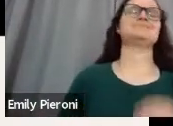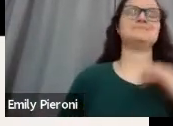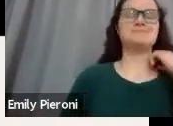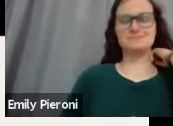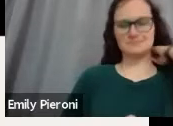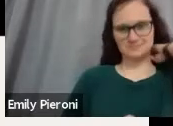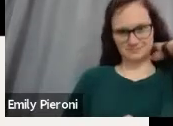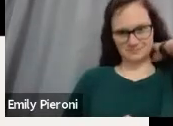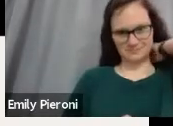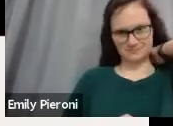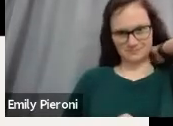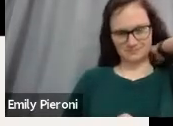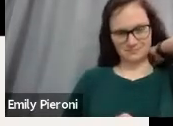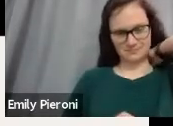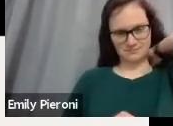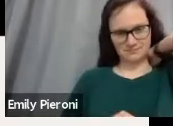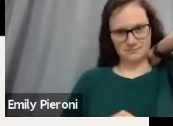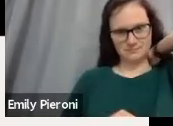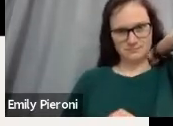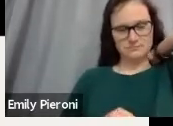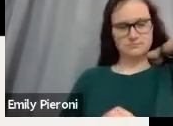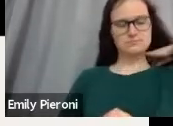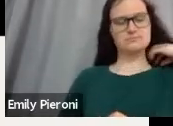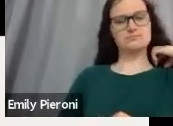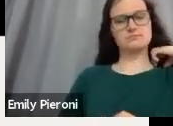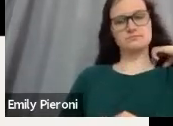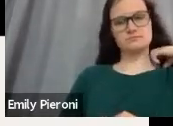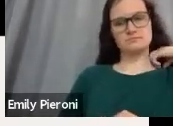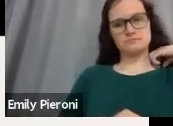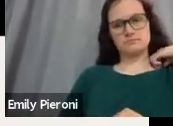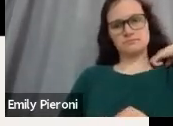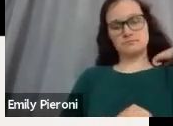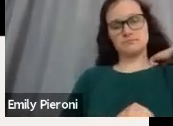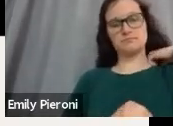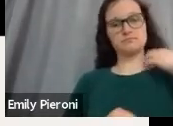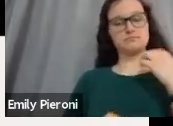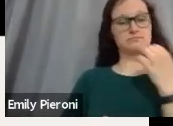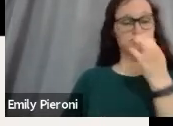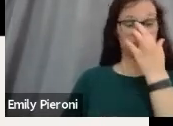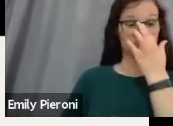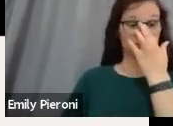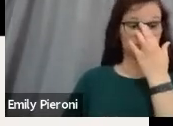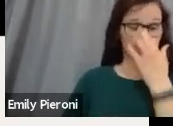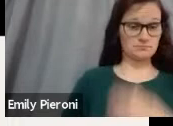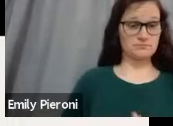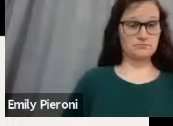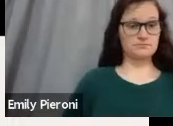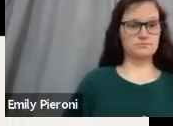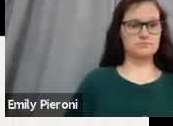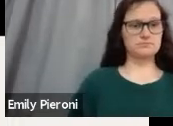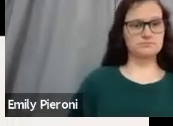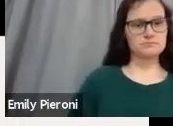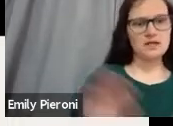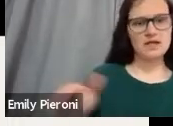Thank you for the introduction, Dennis. I